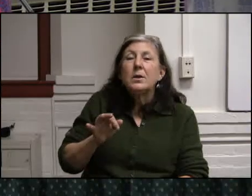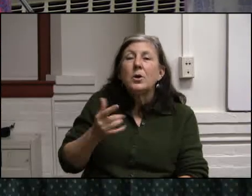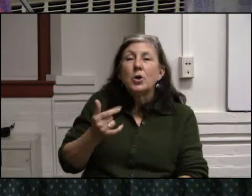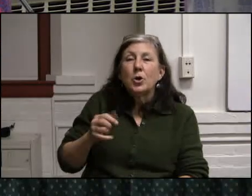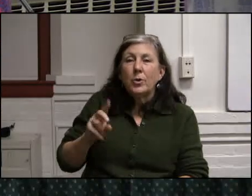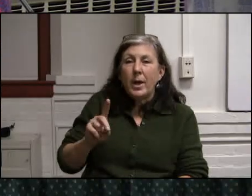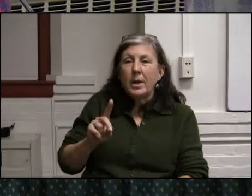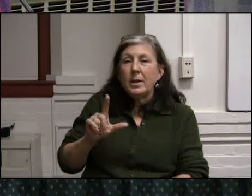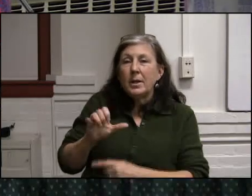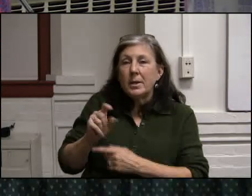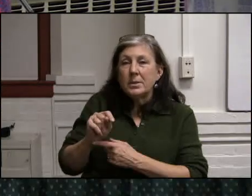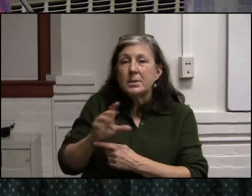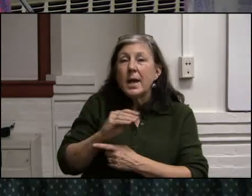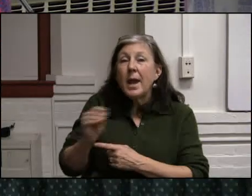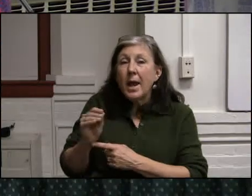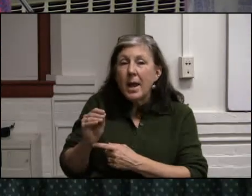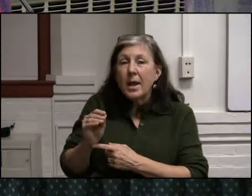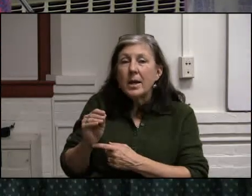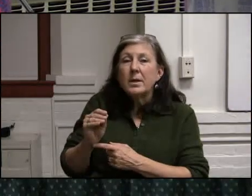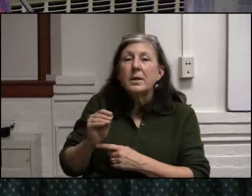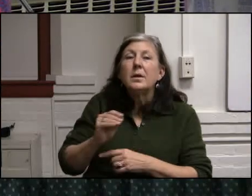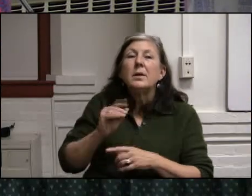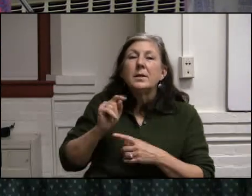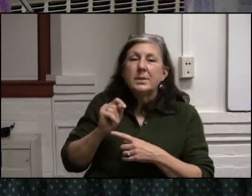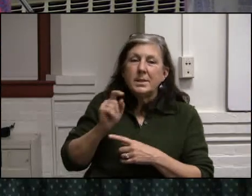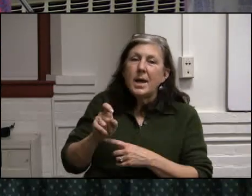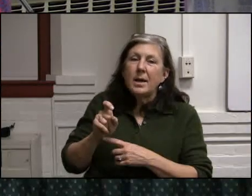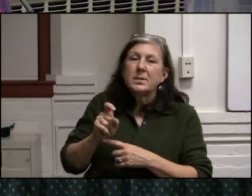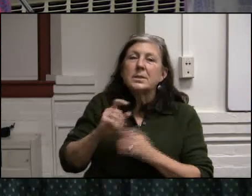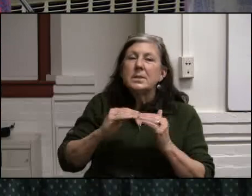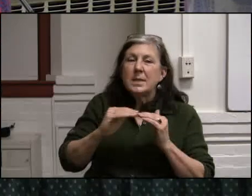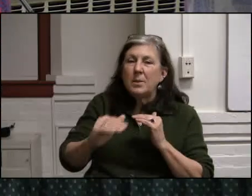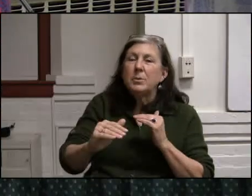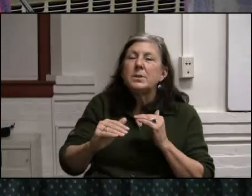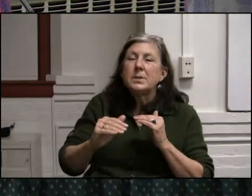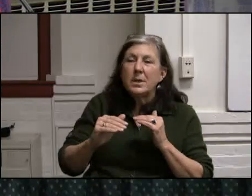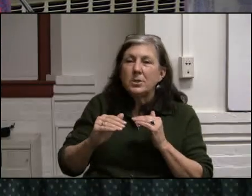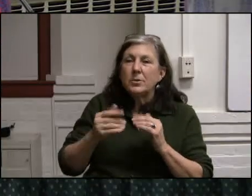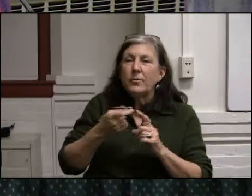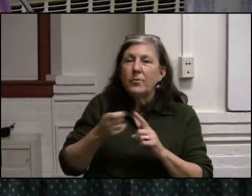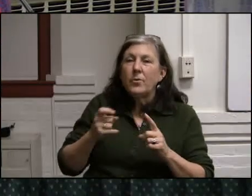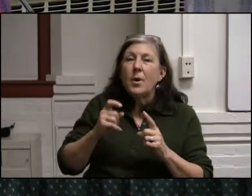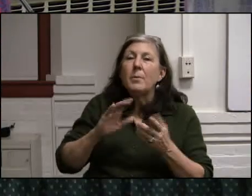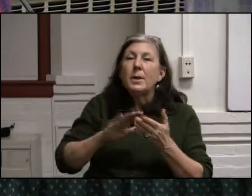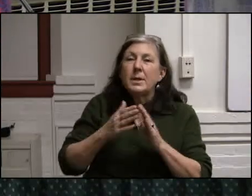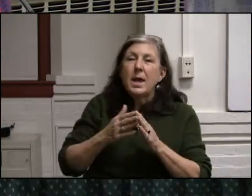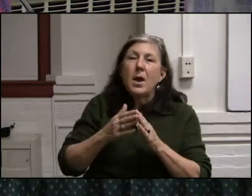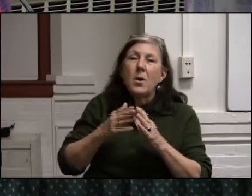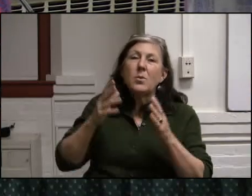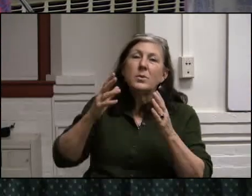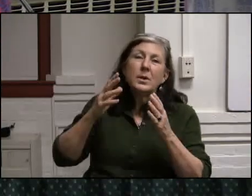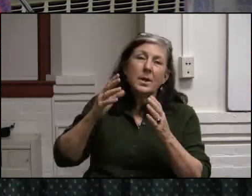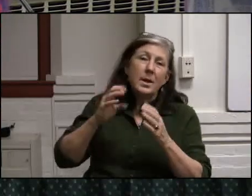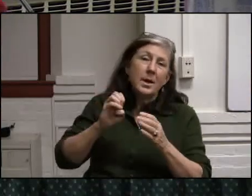Omissions, Schedule 2019 Tax Stabilization from Town Assessor Jennifer Brunel.